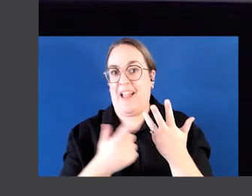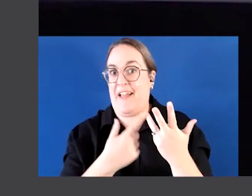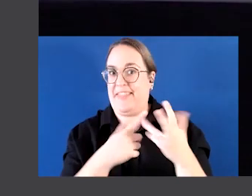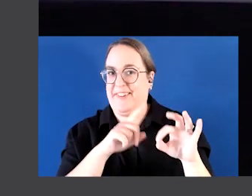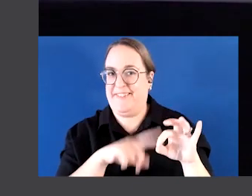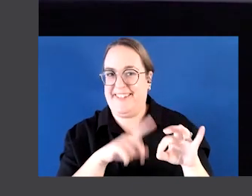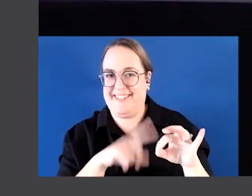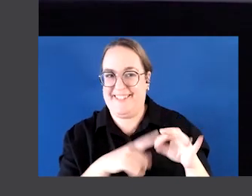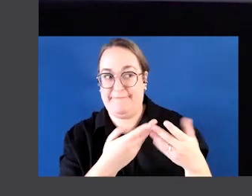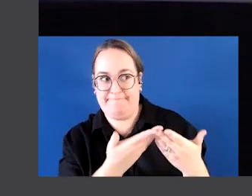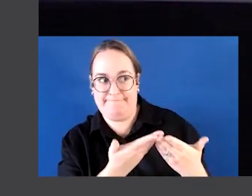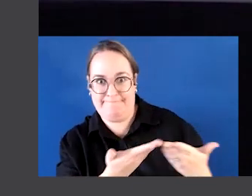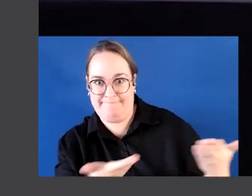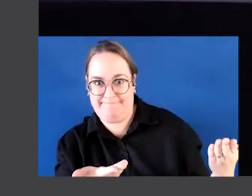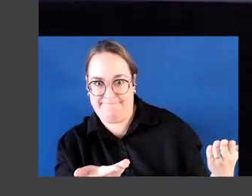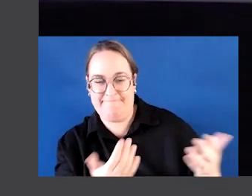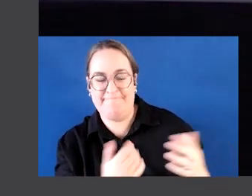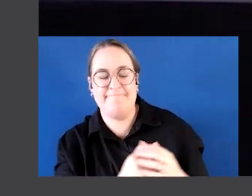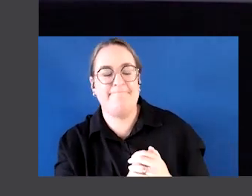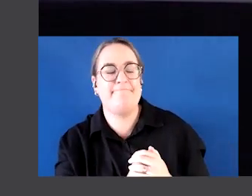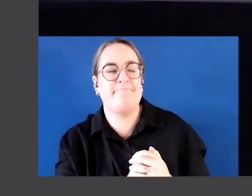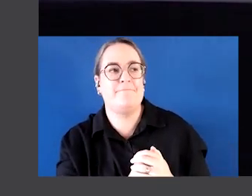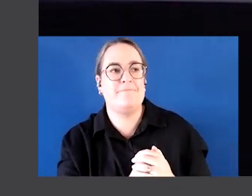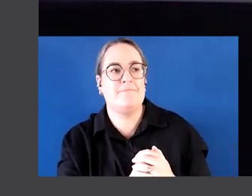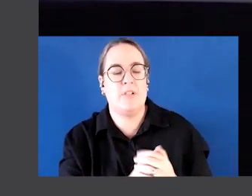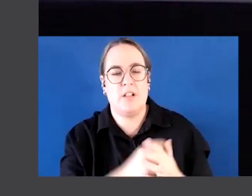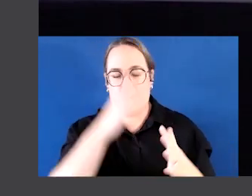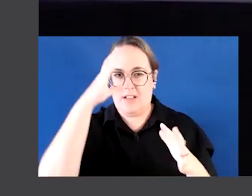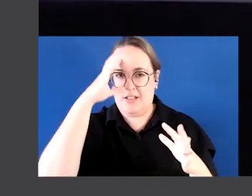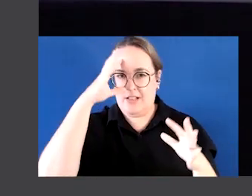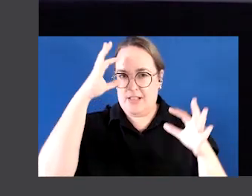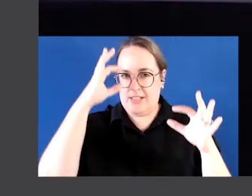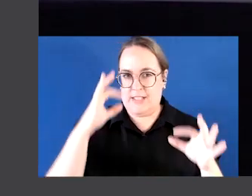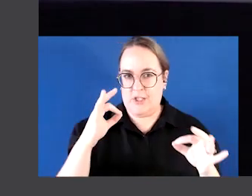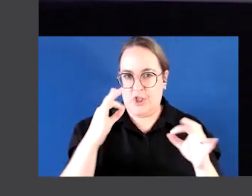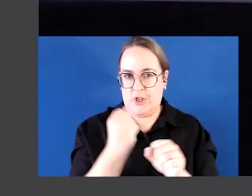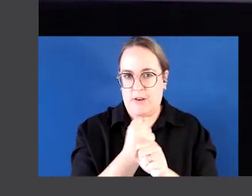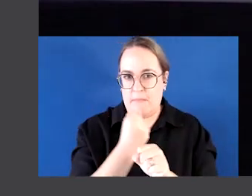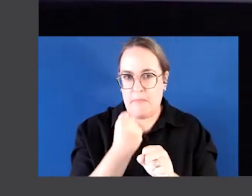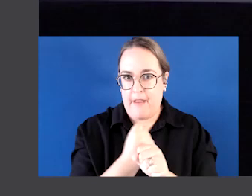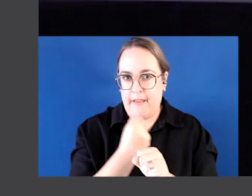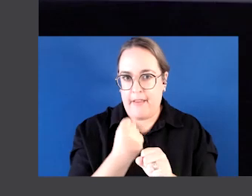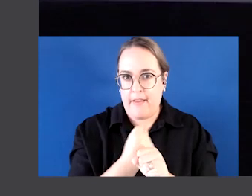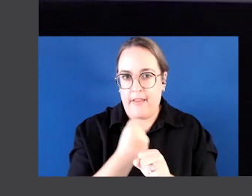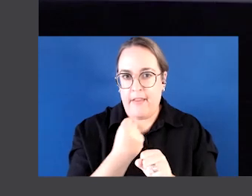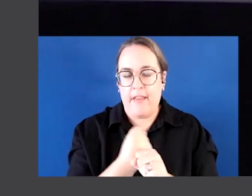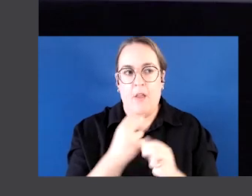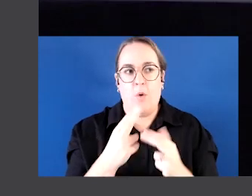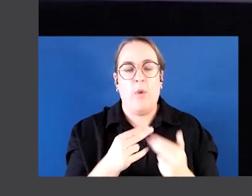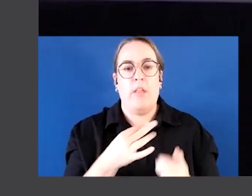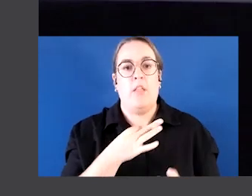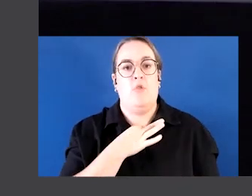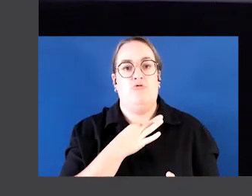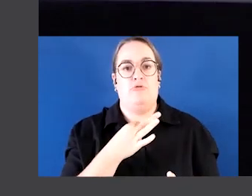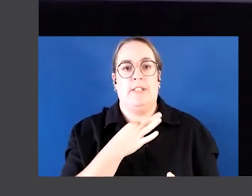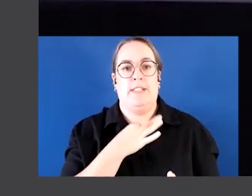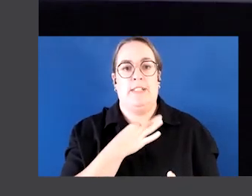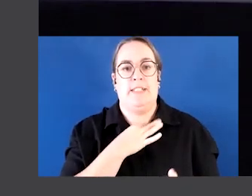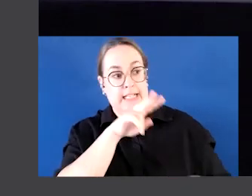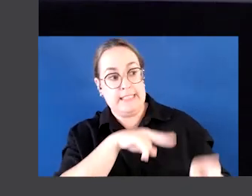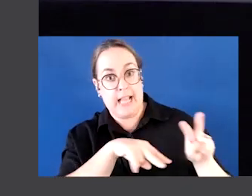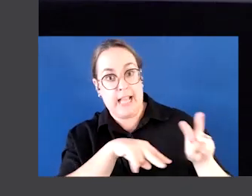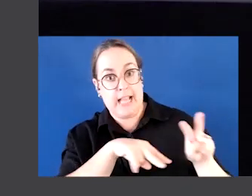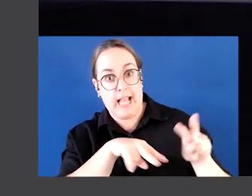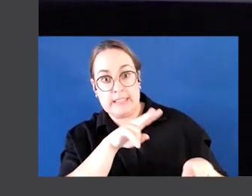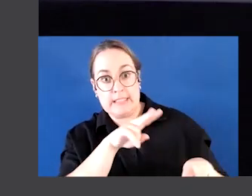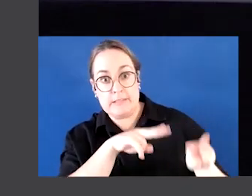I've got another question here for anybody who wants to take it. Is decision-making exposed to a